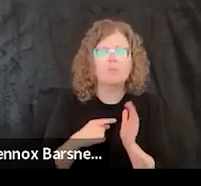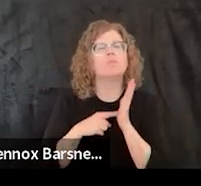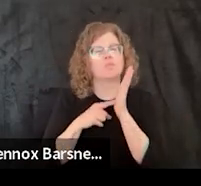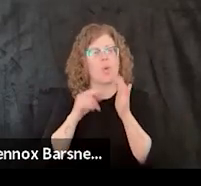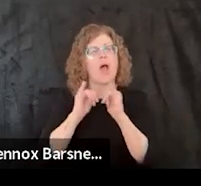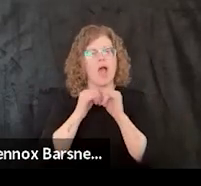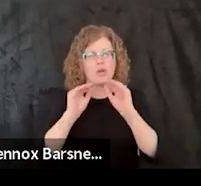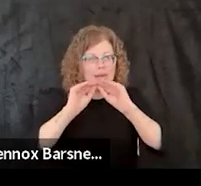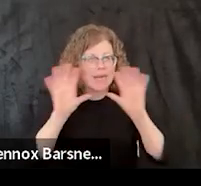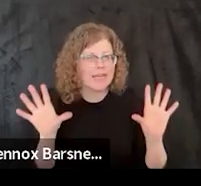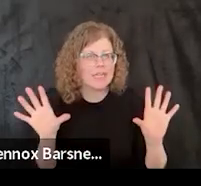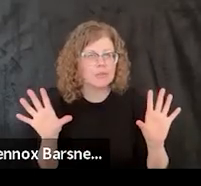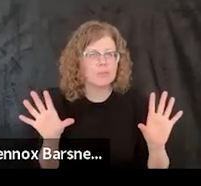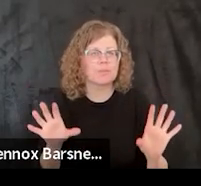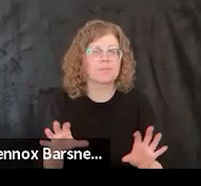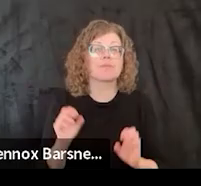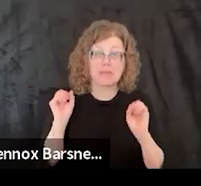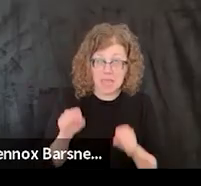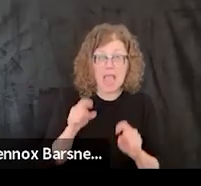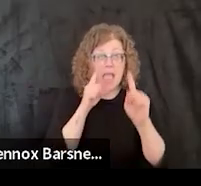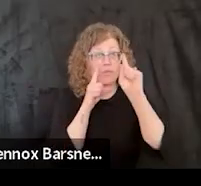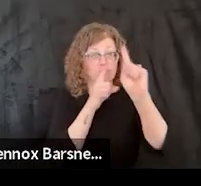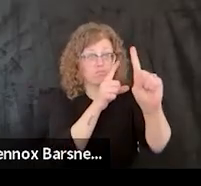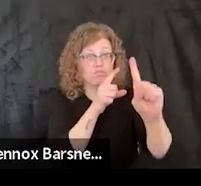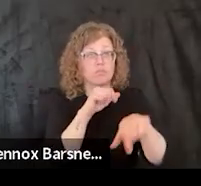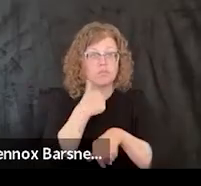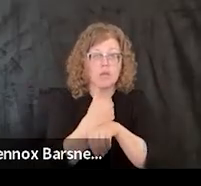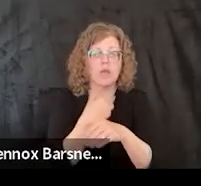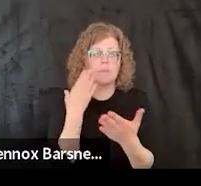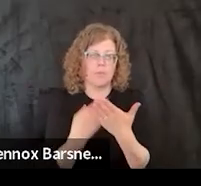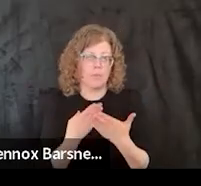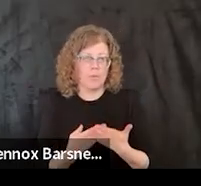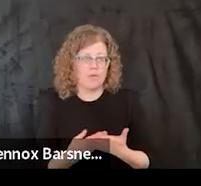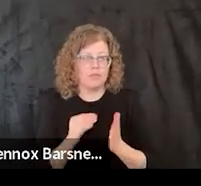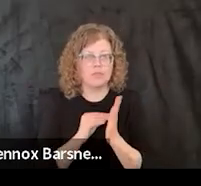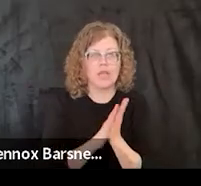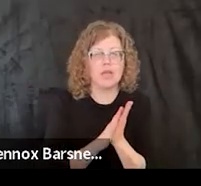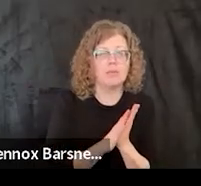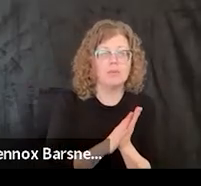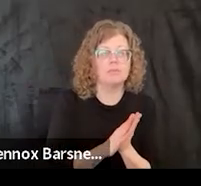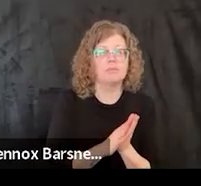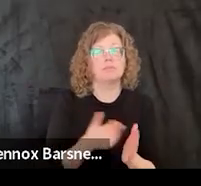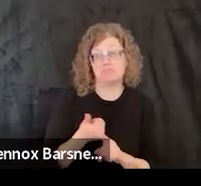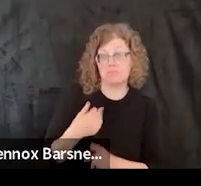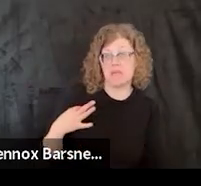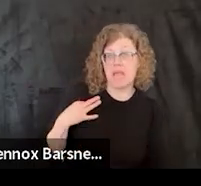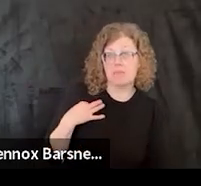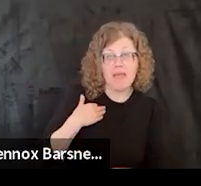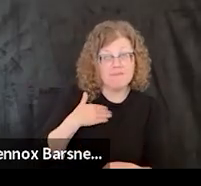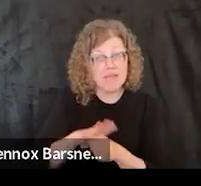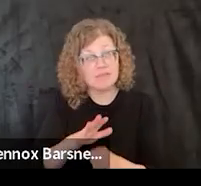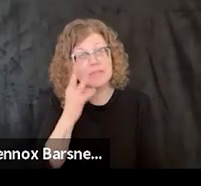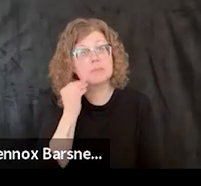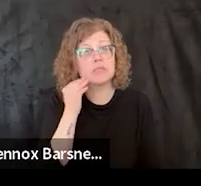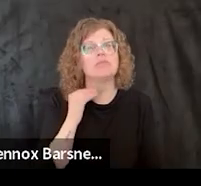achievable, and well-supported application. For example, the applicant has enough relevant experience and or necessary support